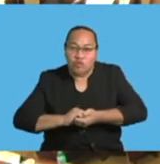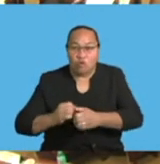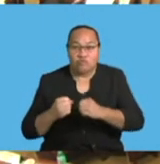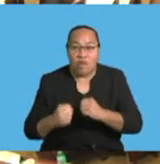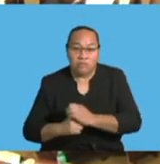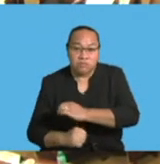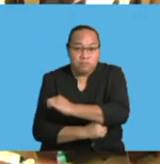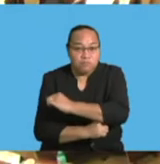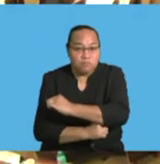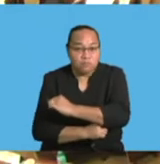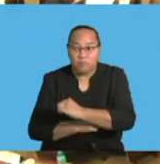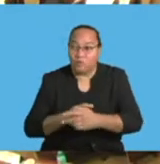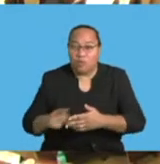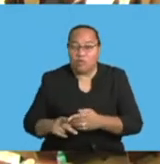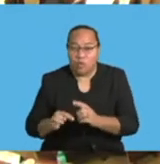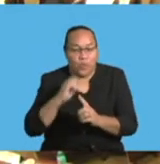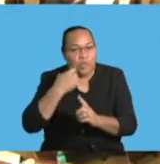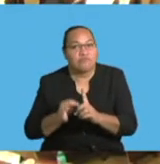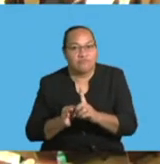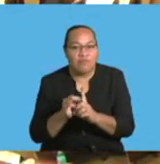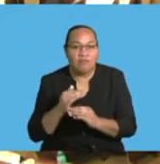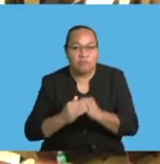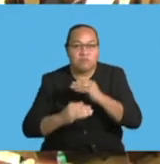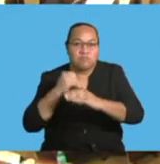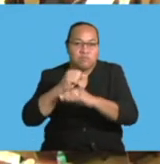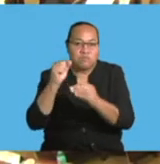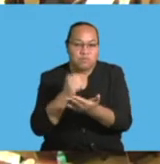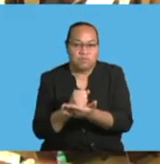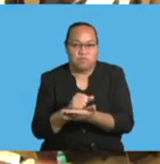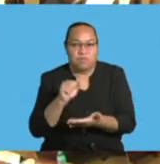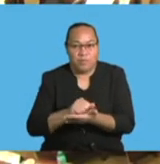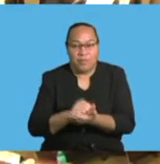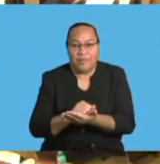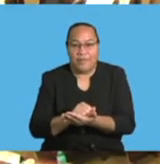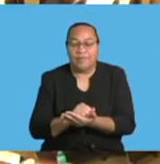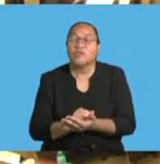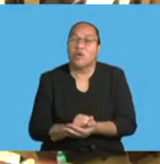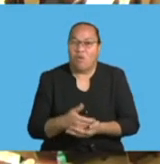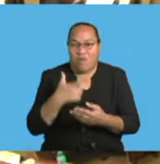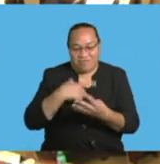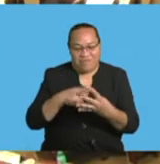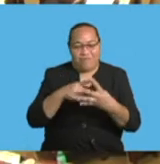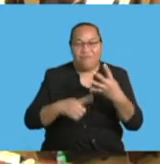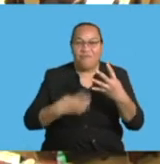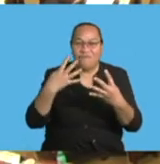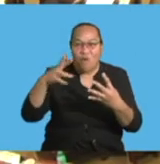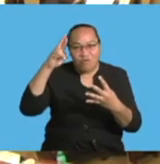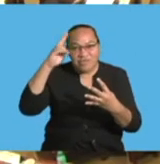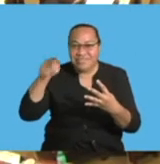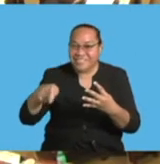position," unquote, Mr. Speaker, sir. So therefore, Mr. Speaker, sir, what the Standard & Poor's is saying, there are the 4 reasons that they've